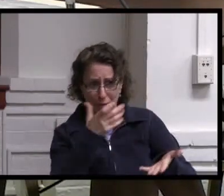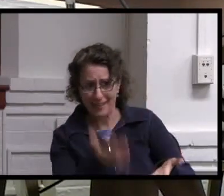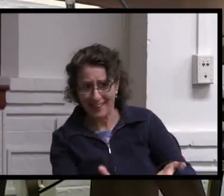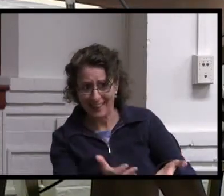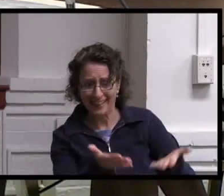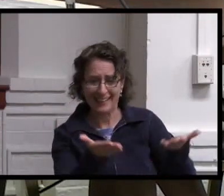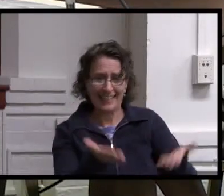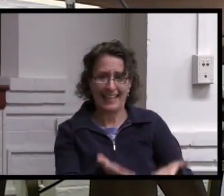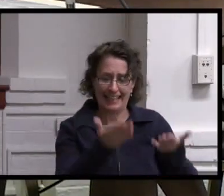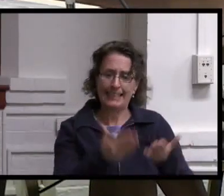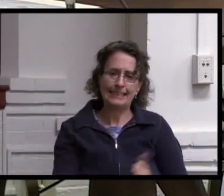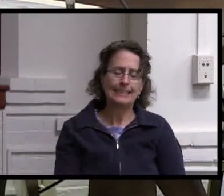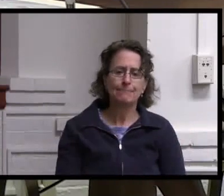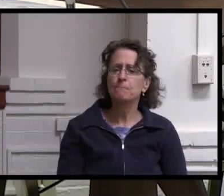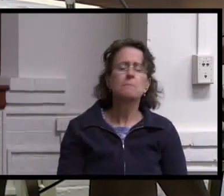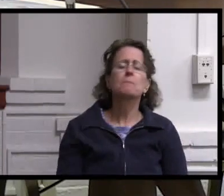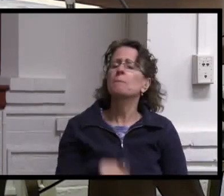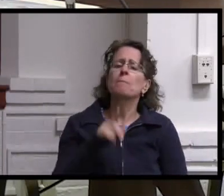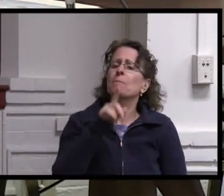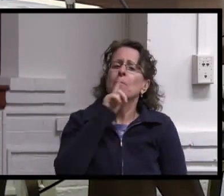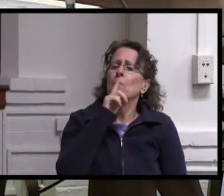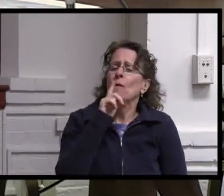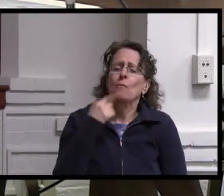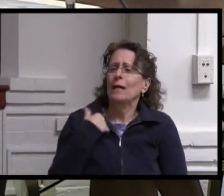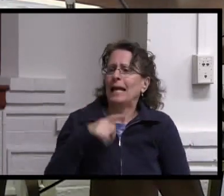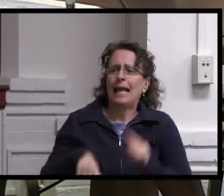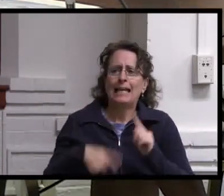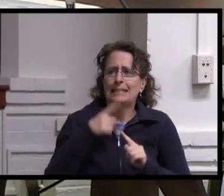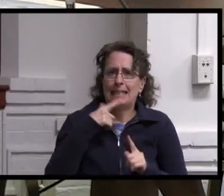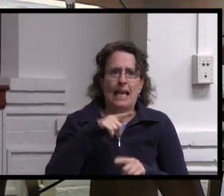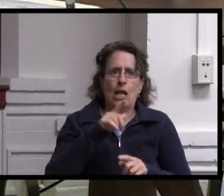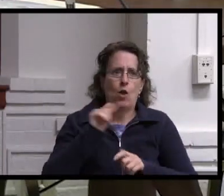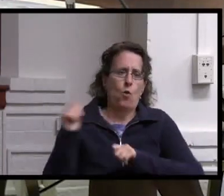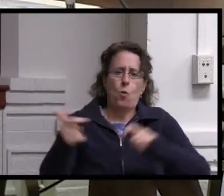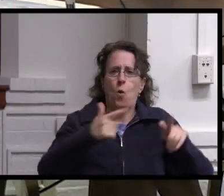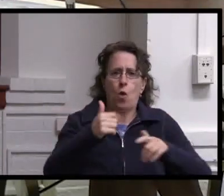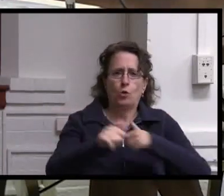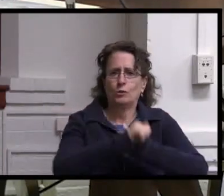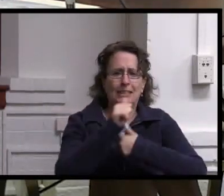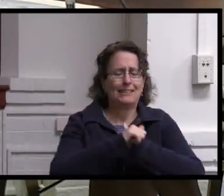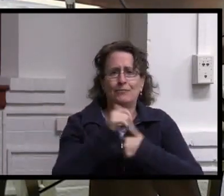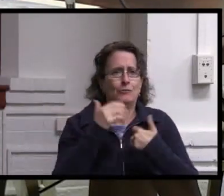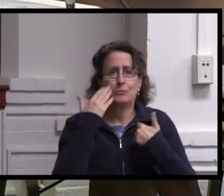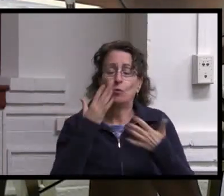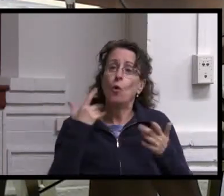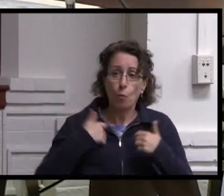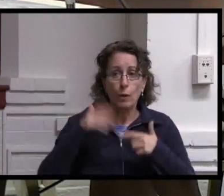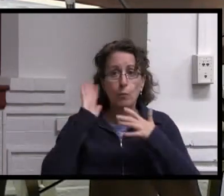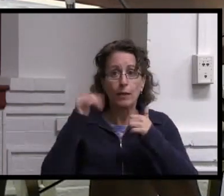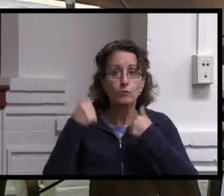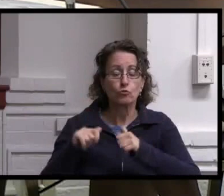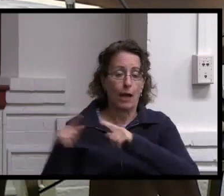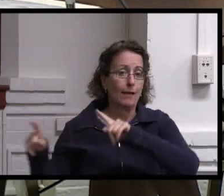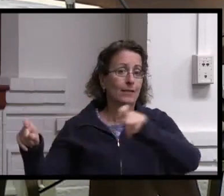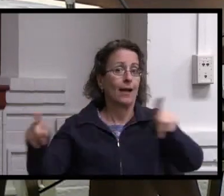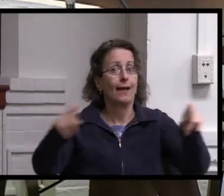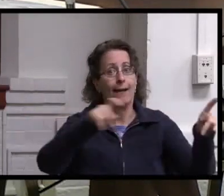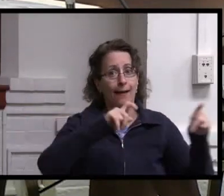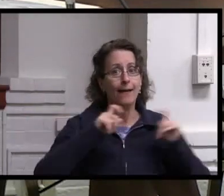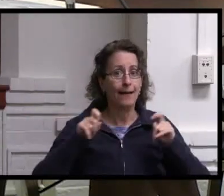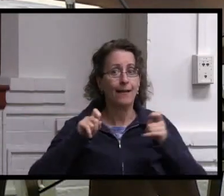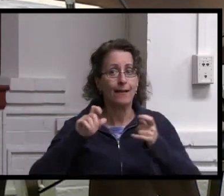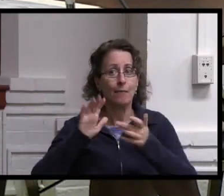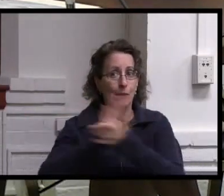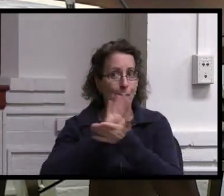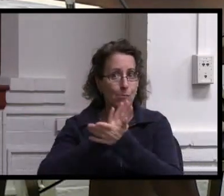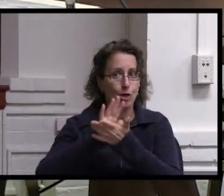which it's hard to quantify those experiences, right? That's where we're going to attempt to do a survey to quantify, but experiences tend to be much